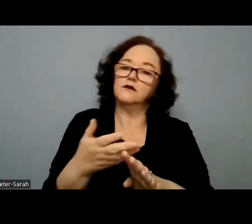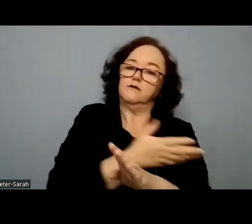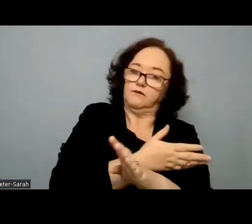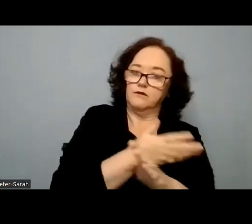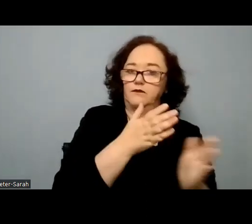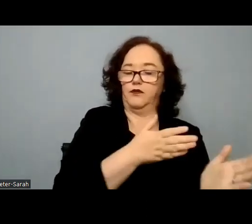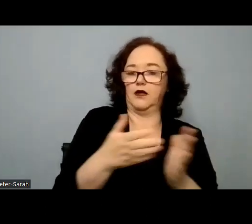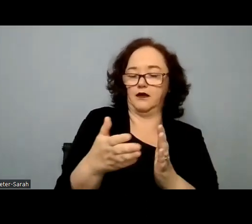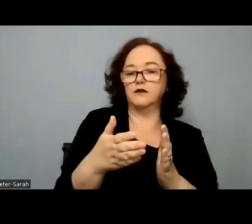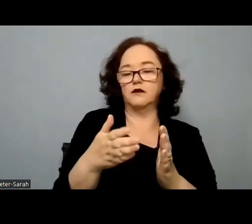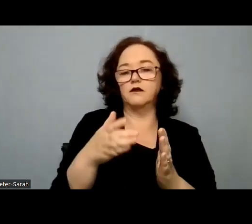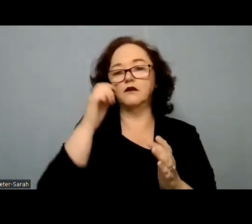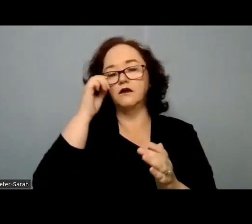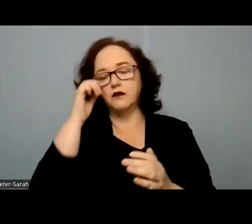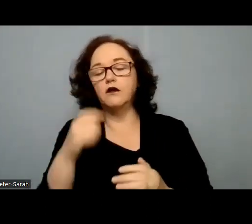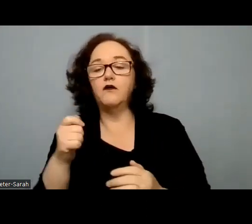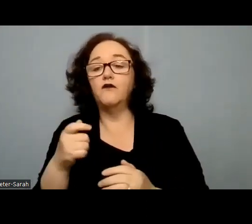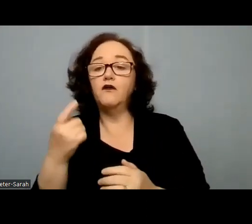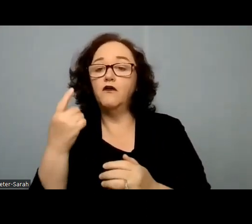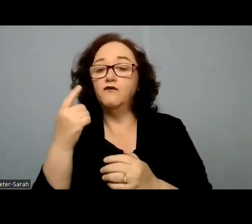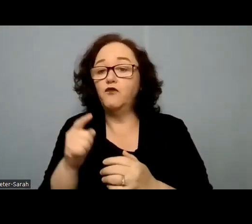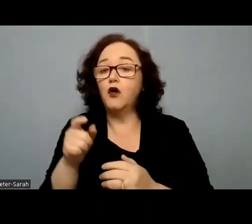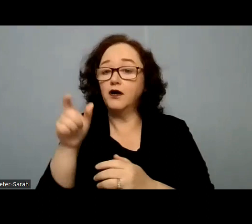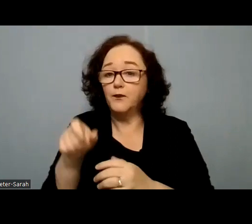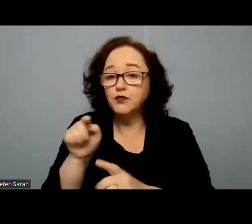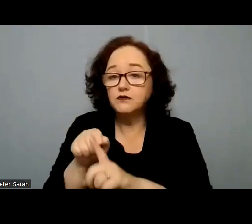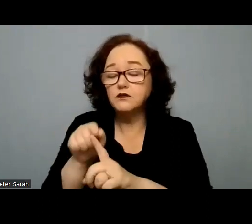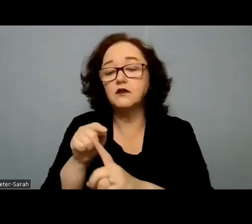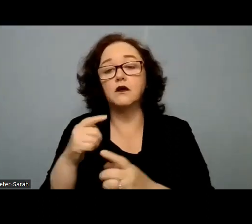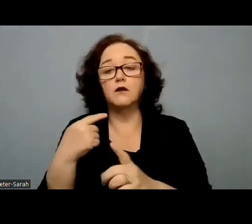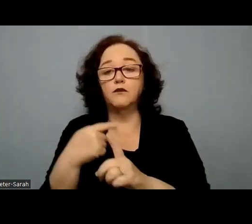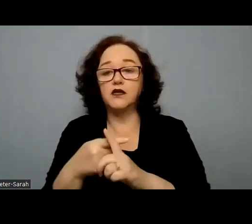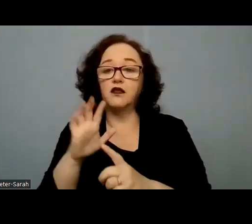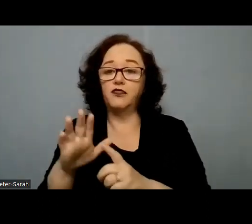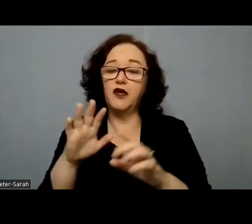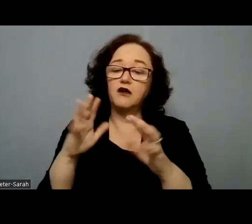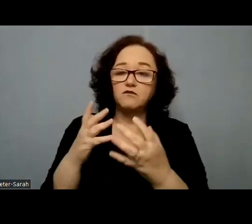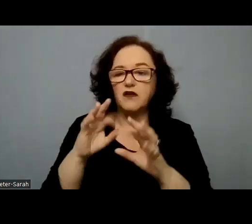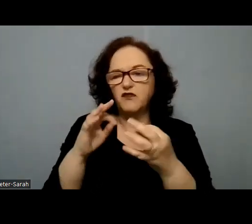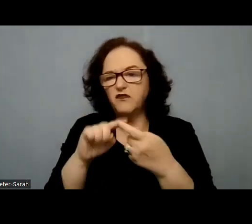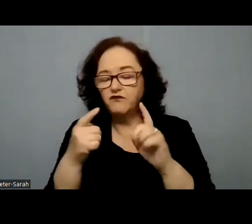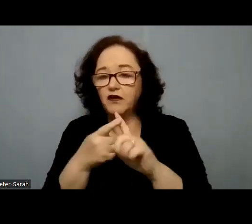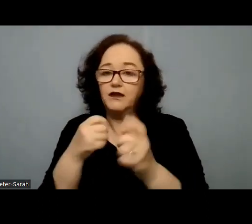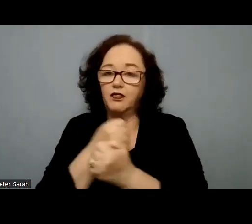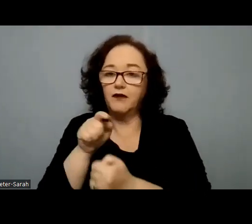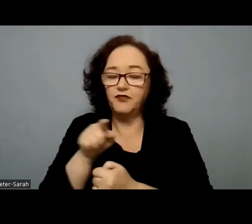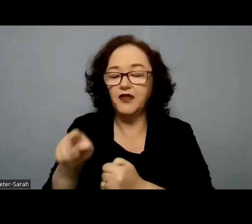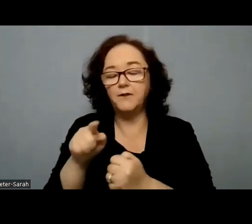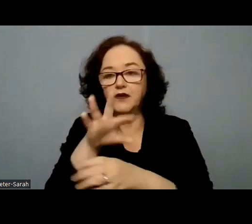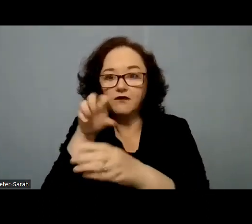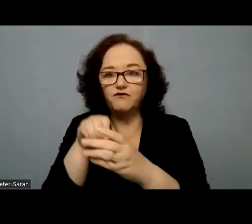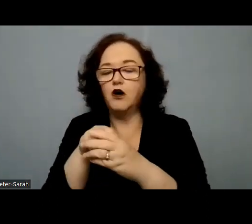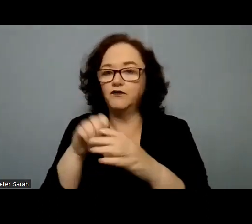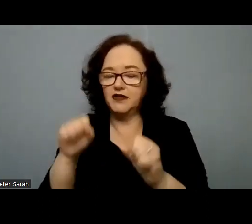loved ones and for our system of care to make sure that person may be wrapped around as quickly as possible. And those